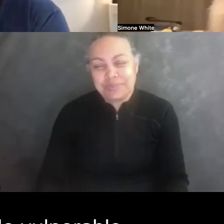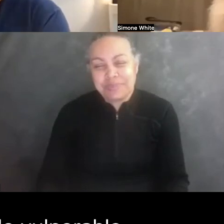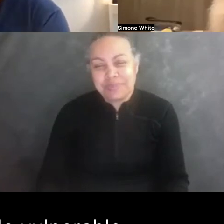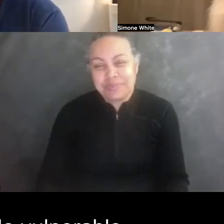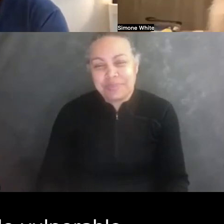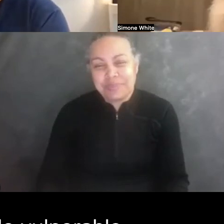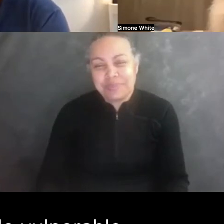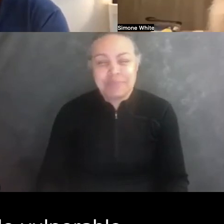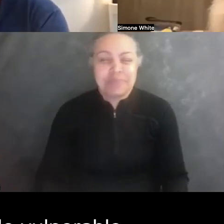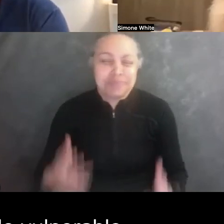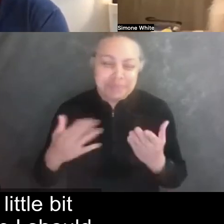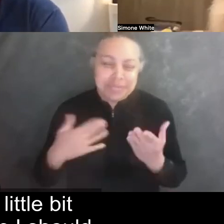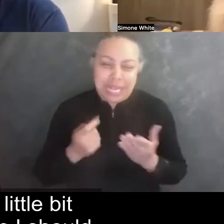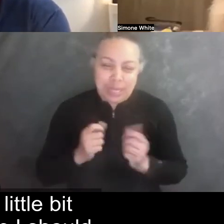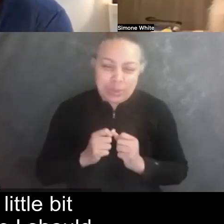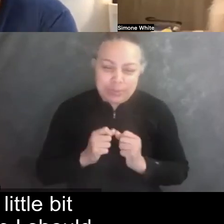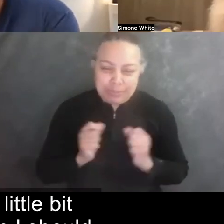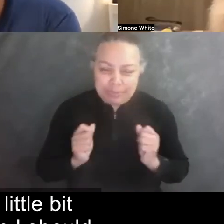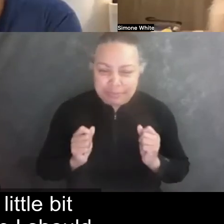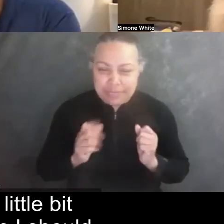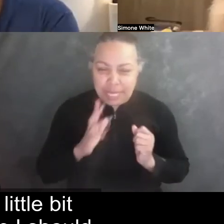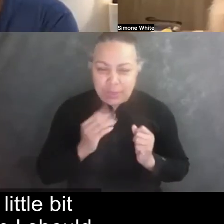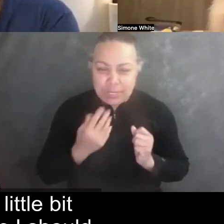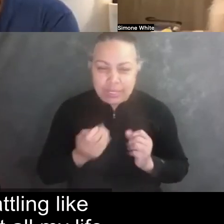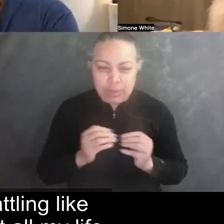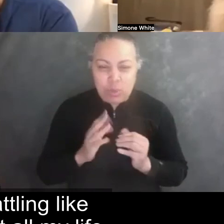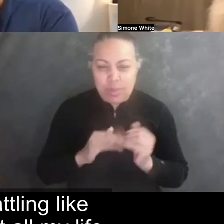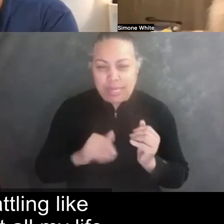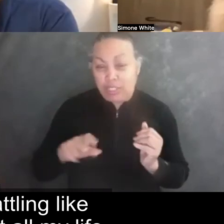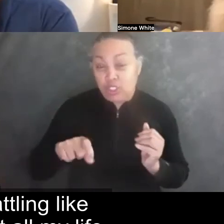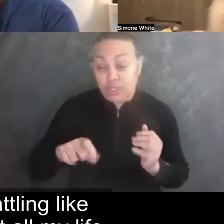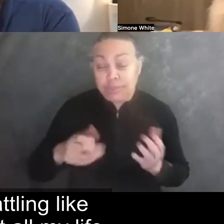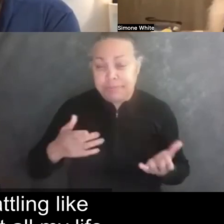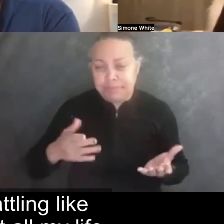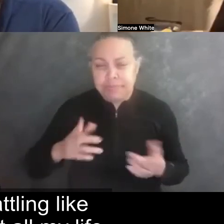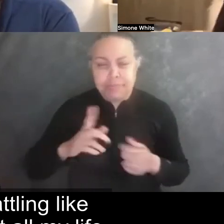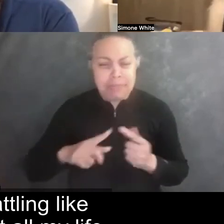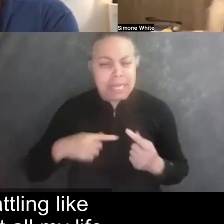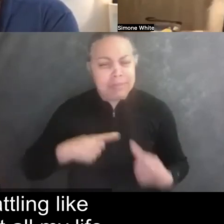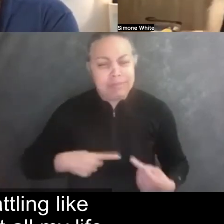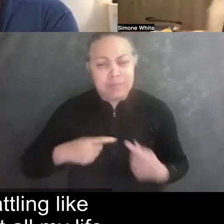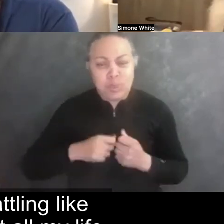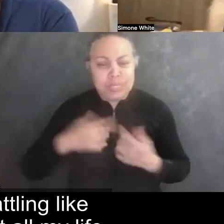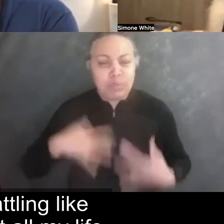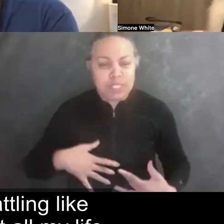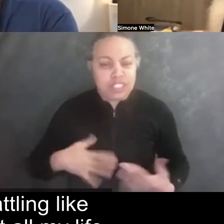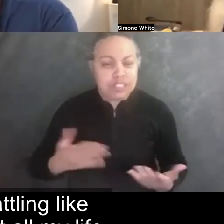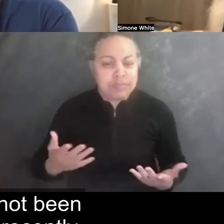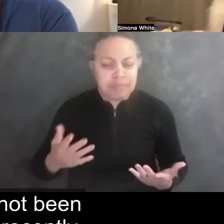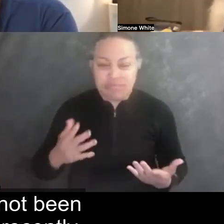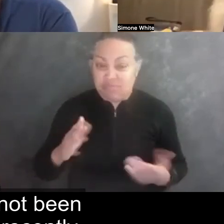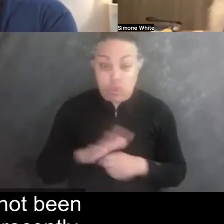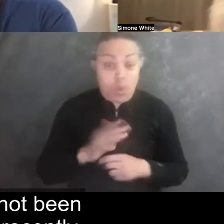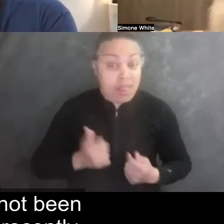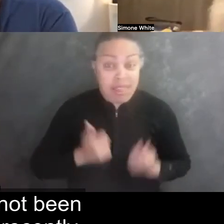I may be like a little vulnerable and like say a little bit more maybe than I should, but I've been battling like depression almost all my life.